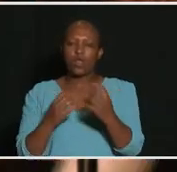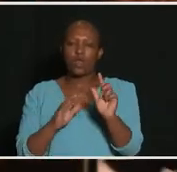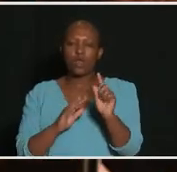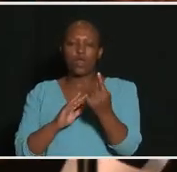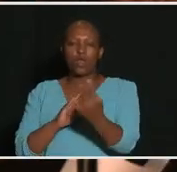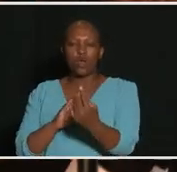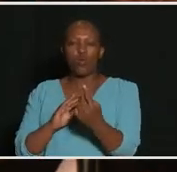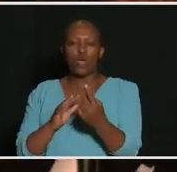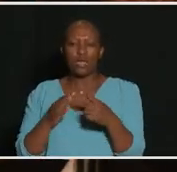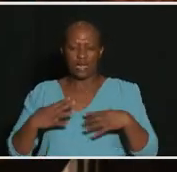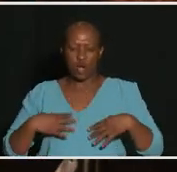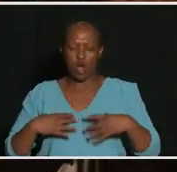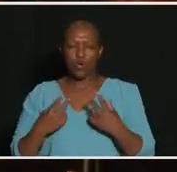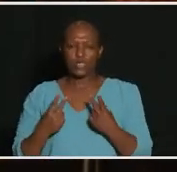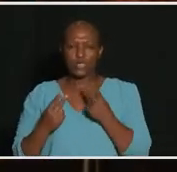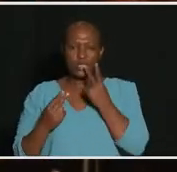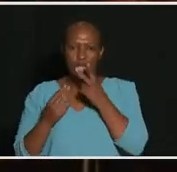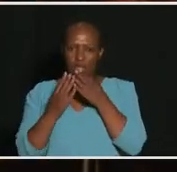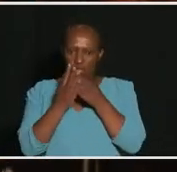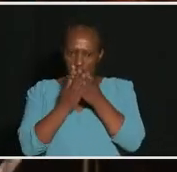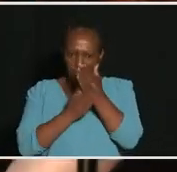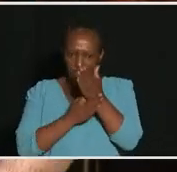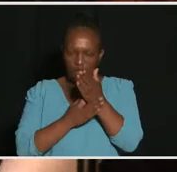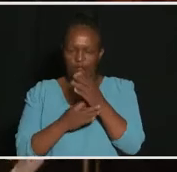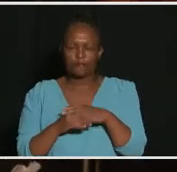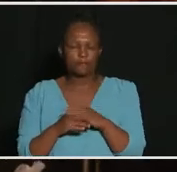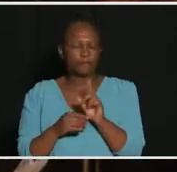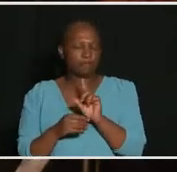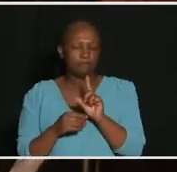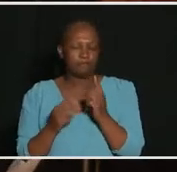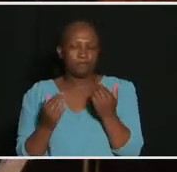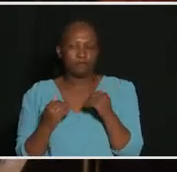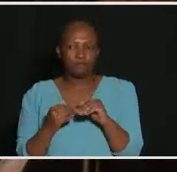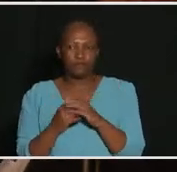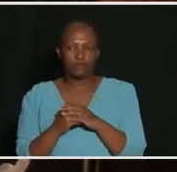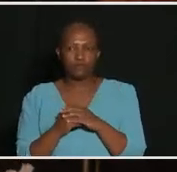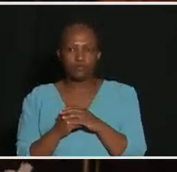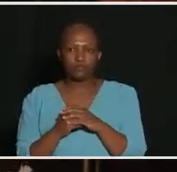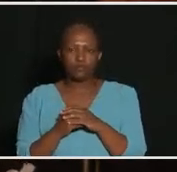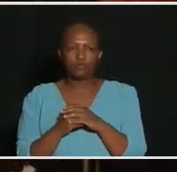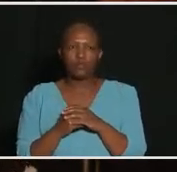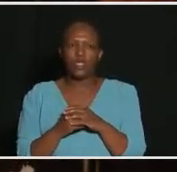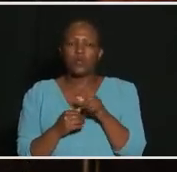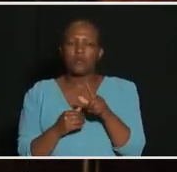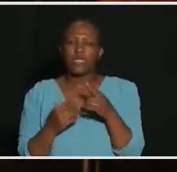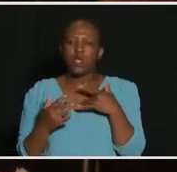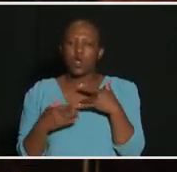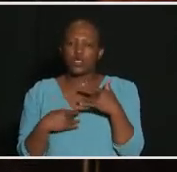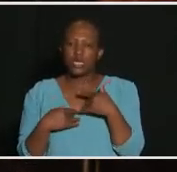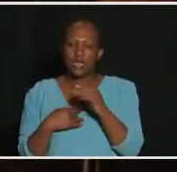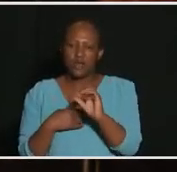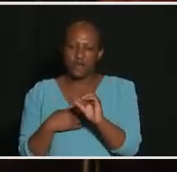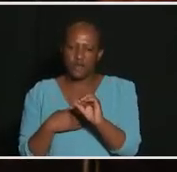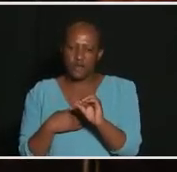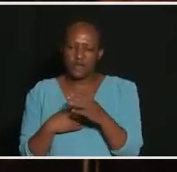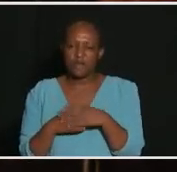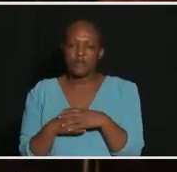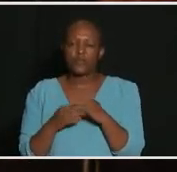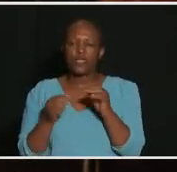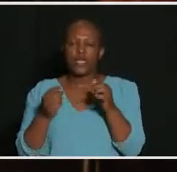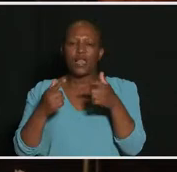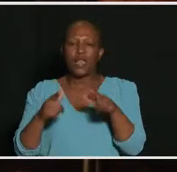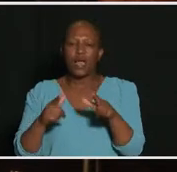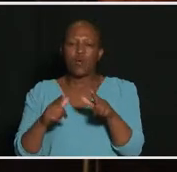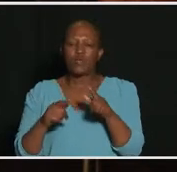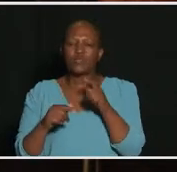revealing clothes that when I close and I have a concern when it comes to our language